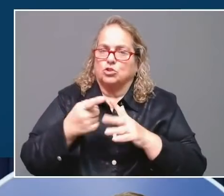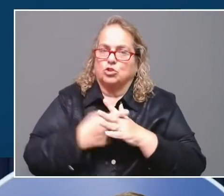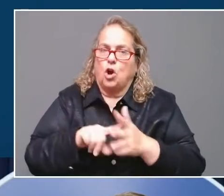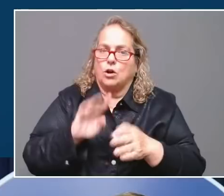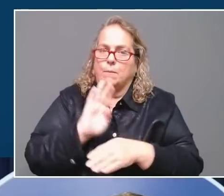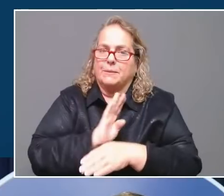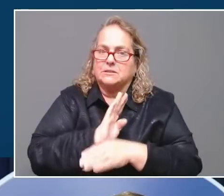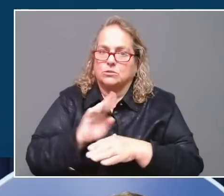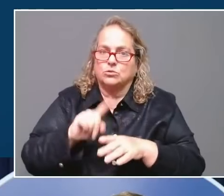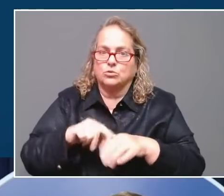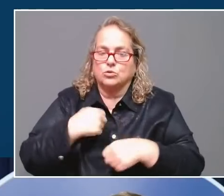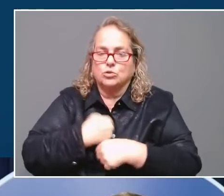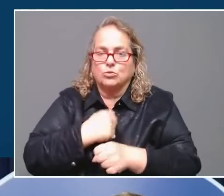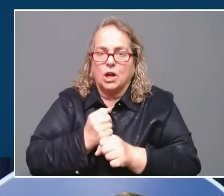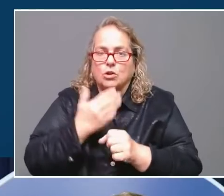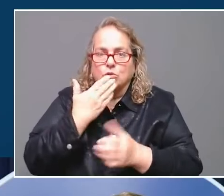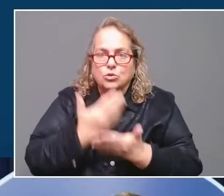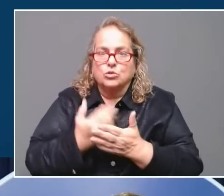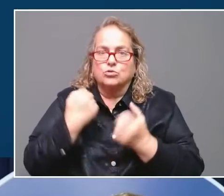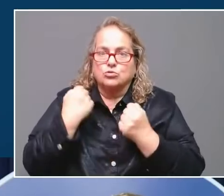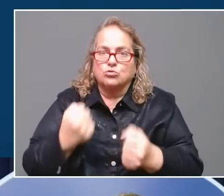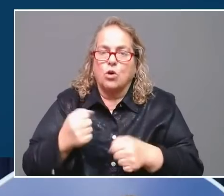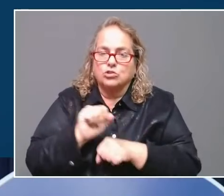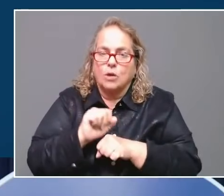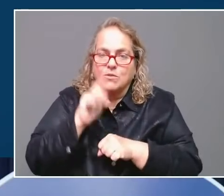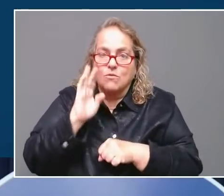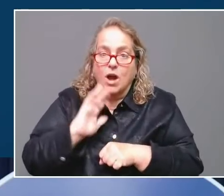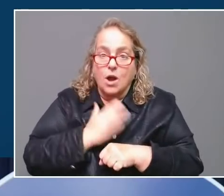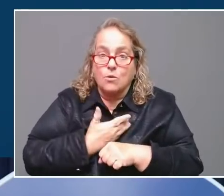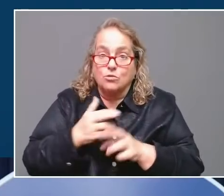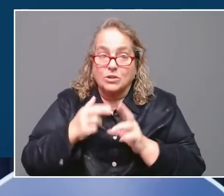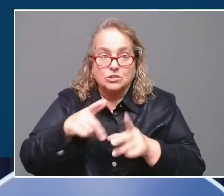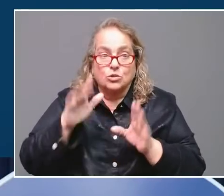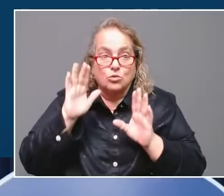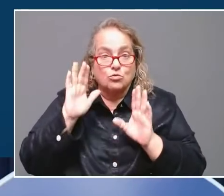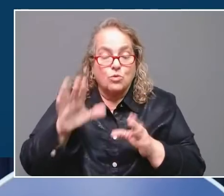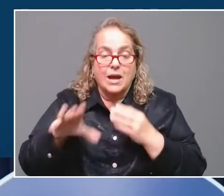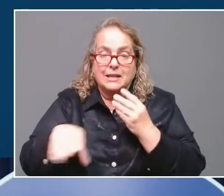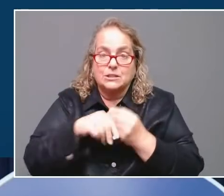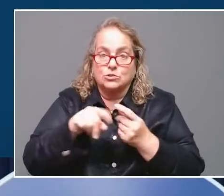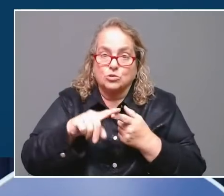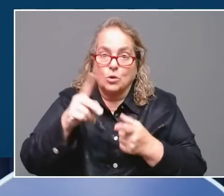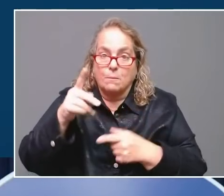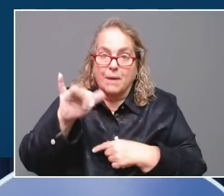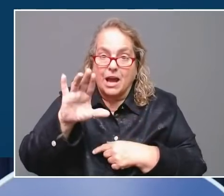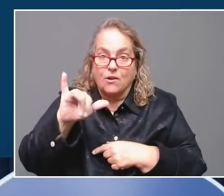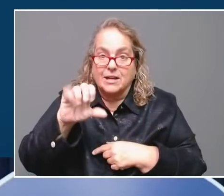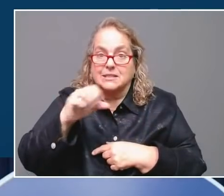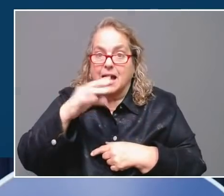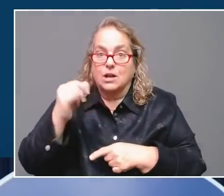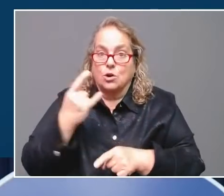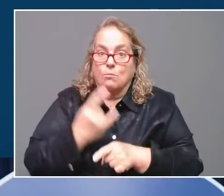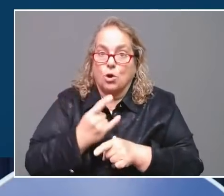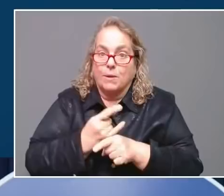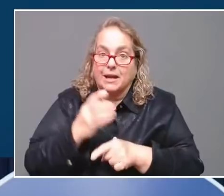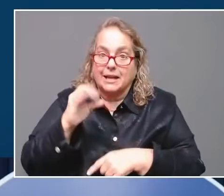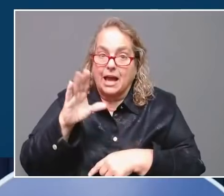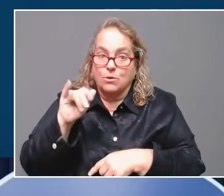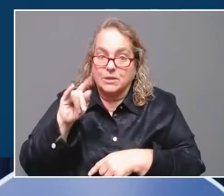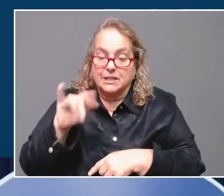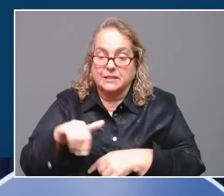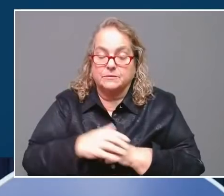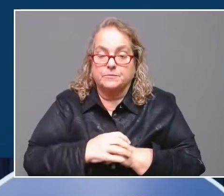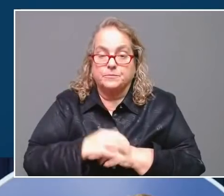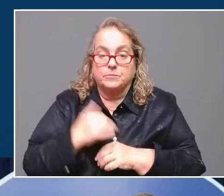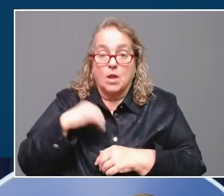our residents. This is a great addition to Paris and to Bourbon County. I also want to highlight the recent announcement